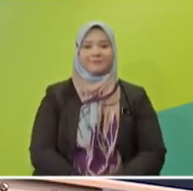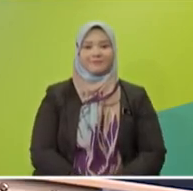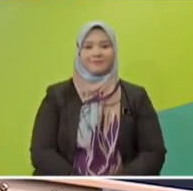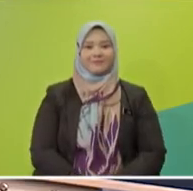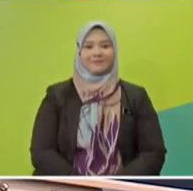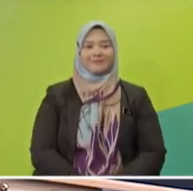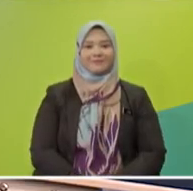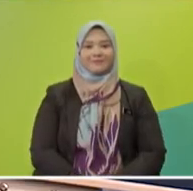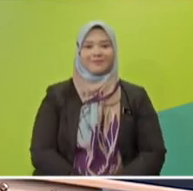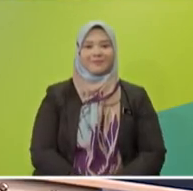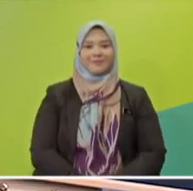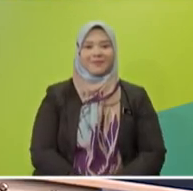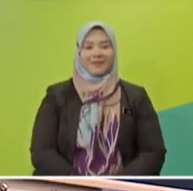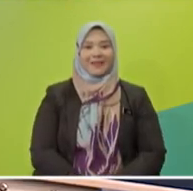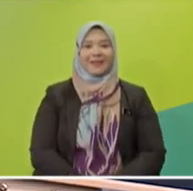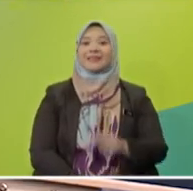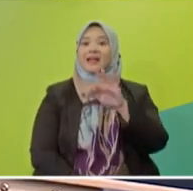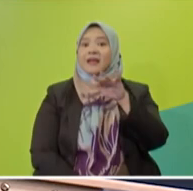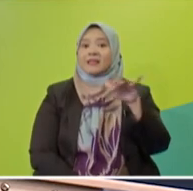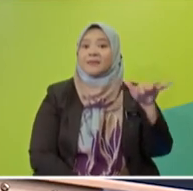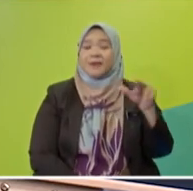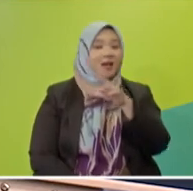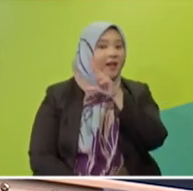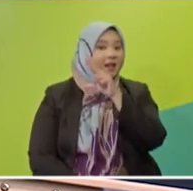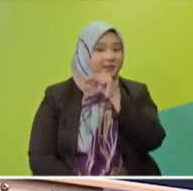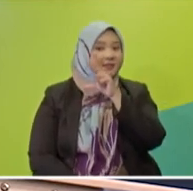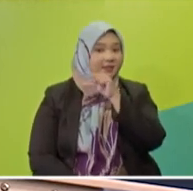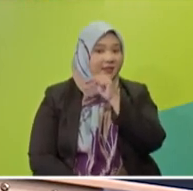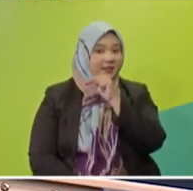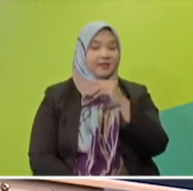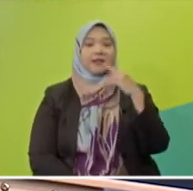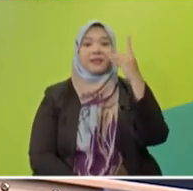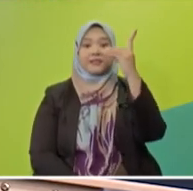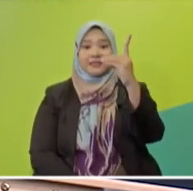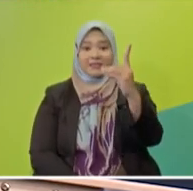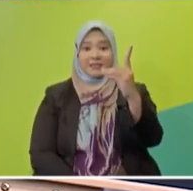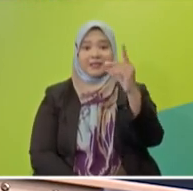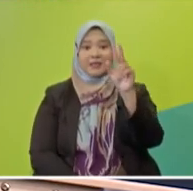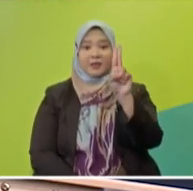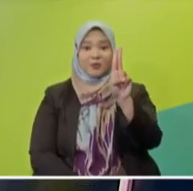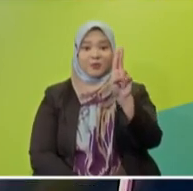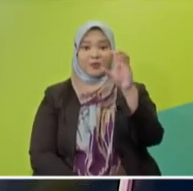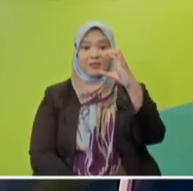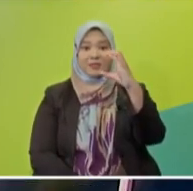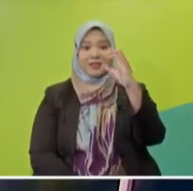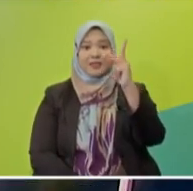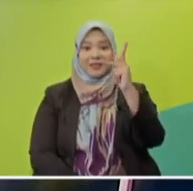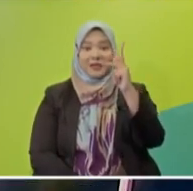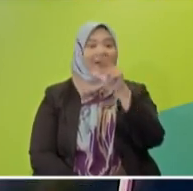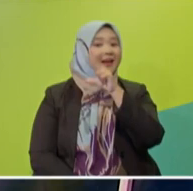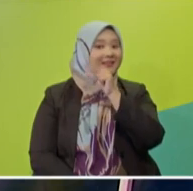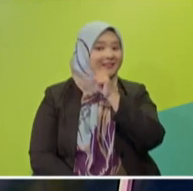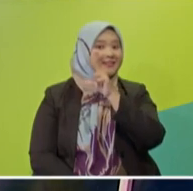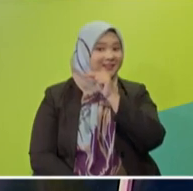Right? Okay, okay, who haven't tried? Who haven't answered? Arshan? Arshan Dan. Noah. Okay,